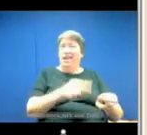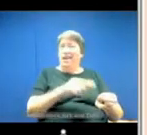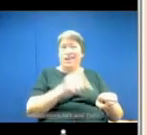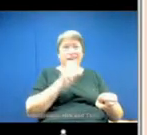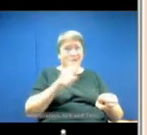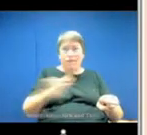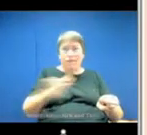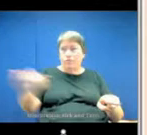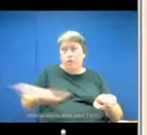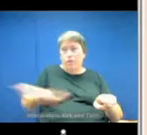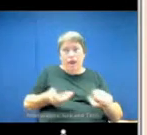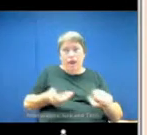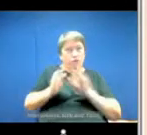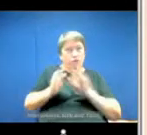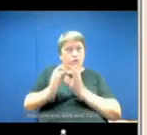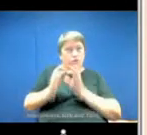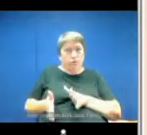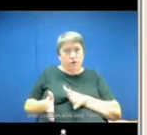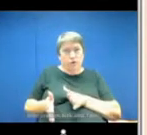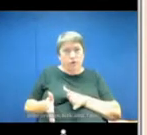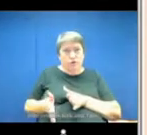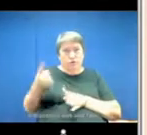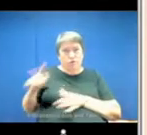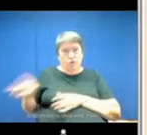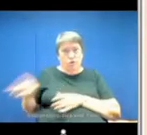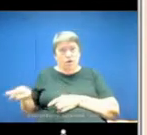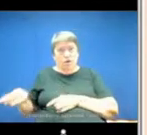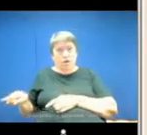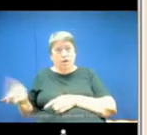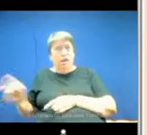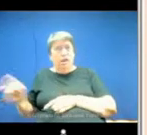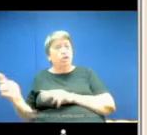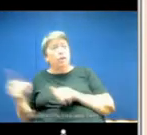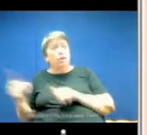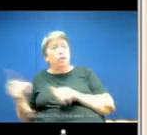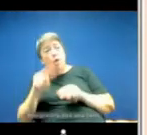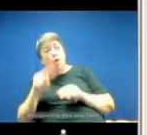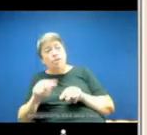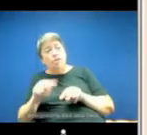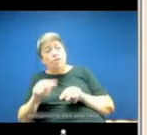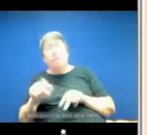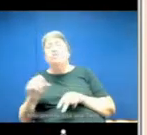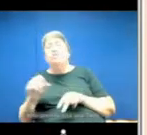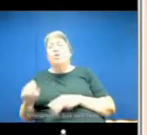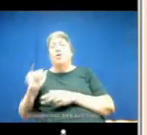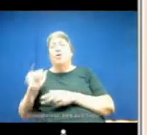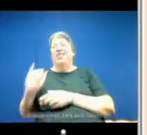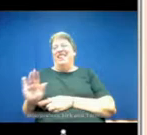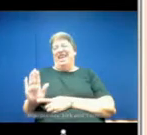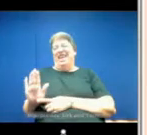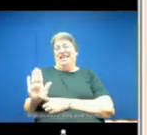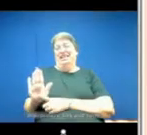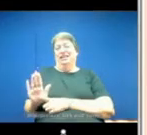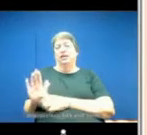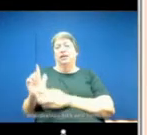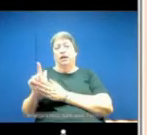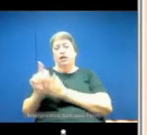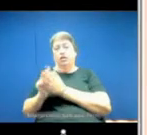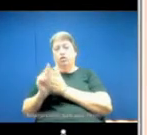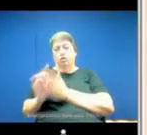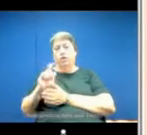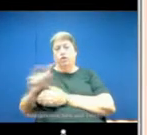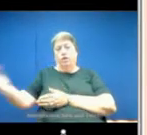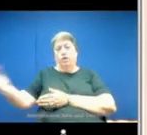be provided by the attorney who has a deaf client. So, and the fact that they won't be